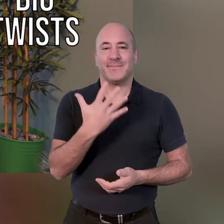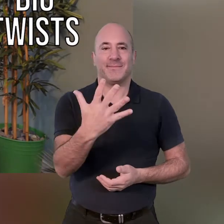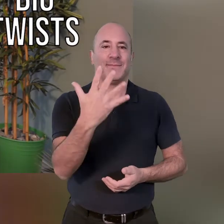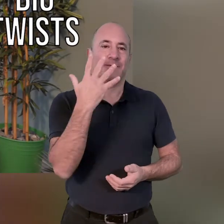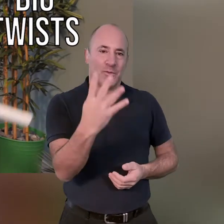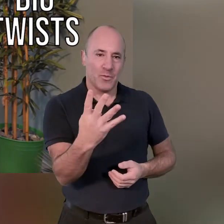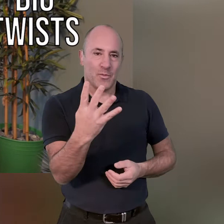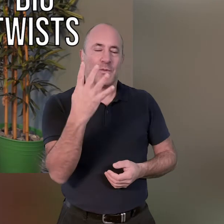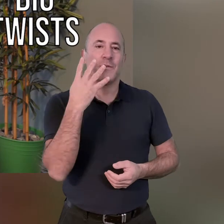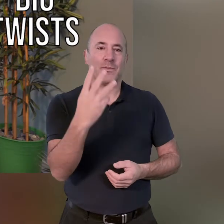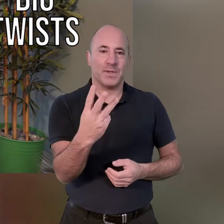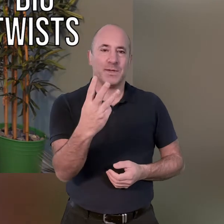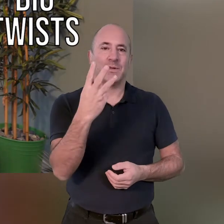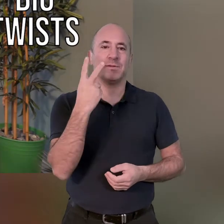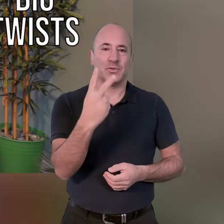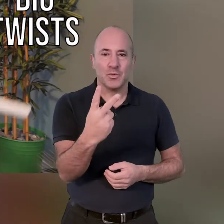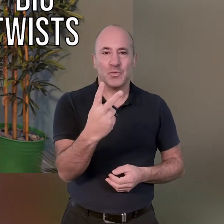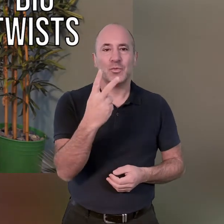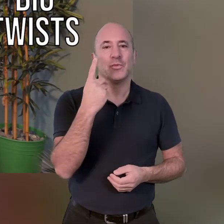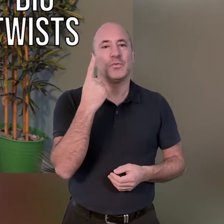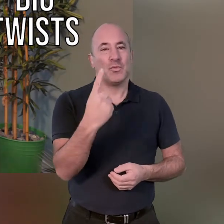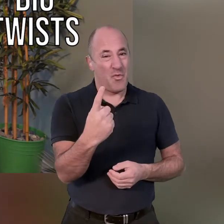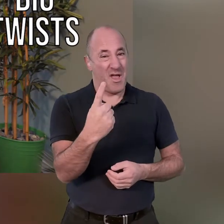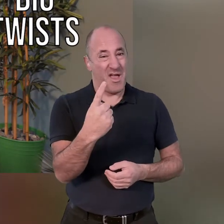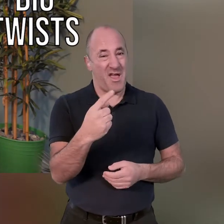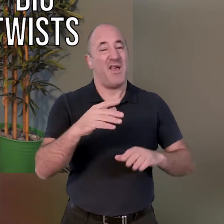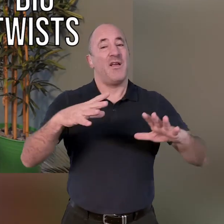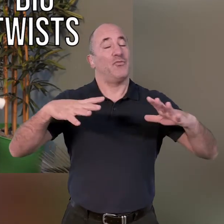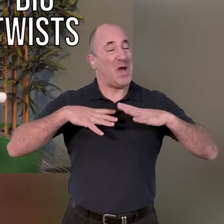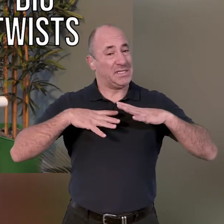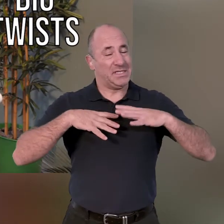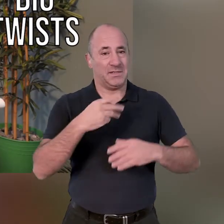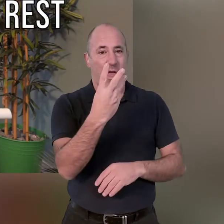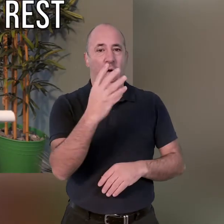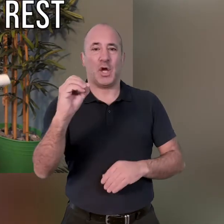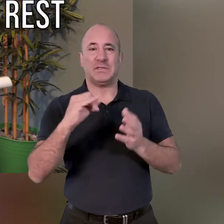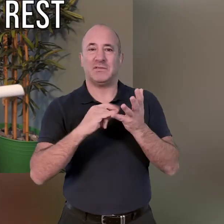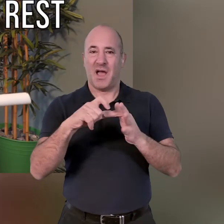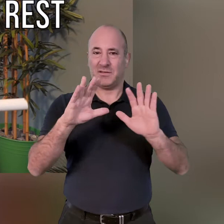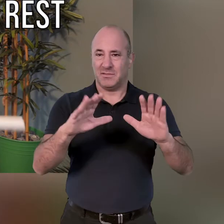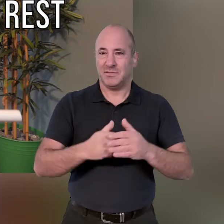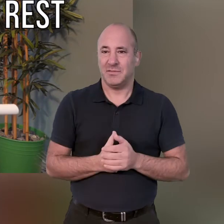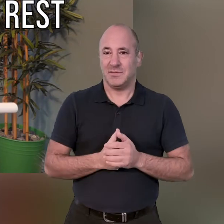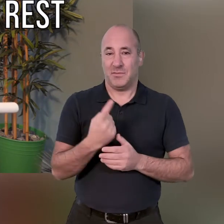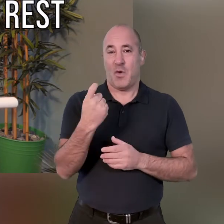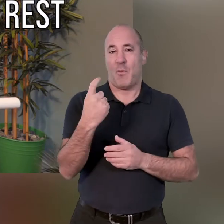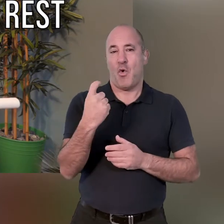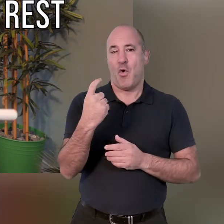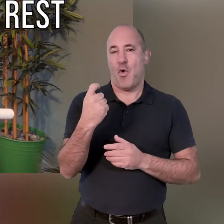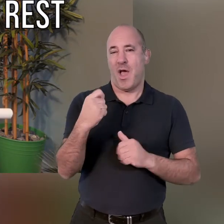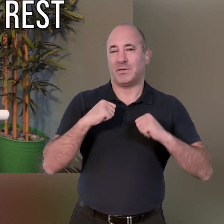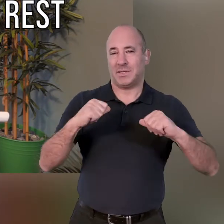5, 4, 3, 2, 1. 30 seconds rest. As I said, one